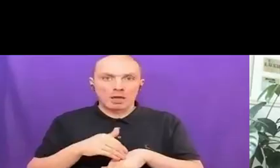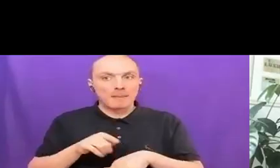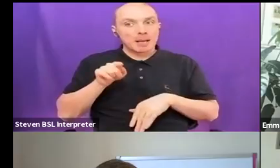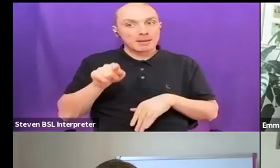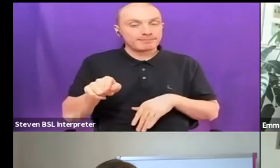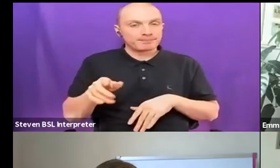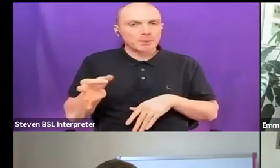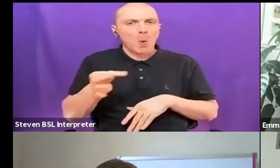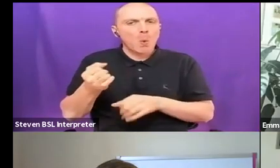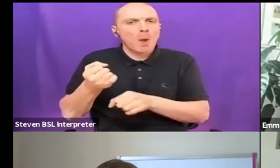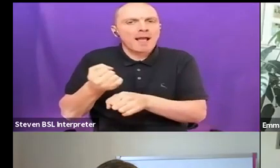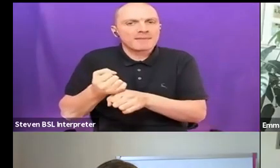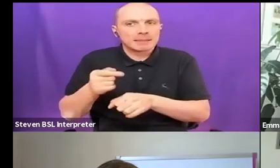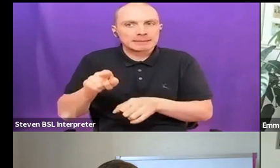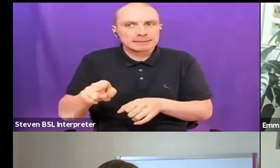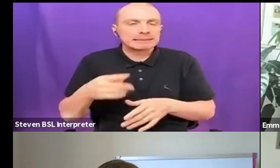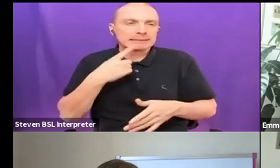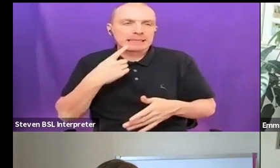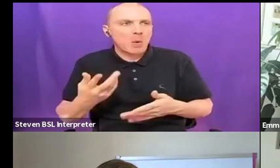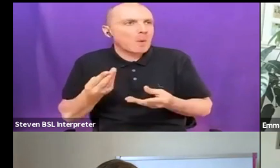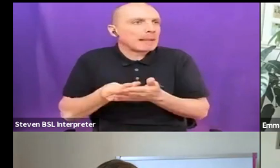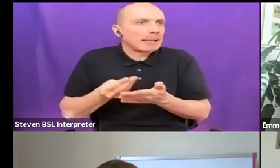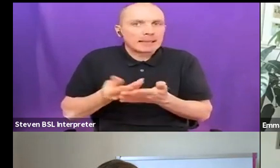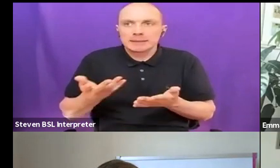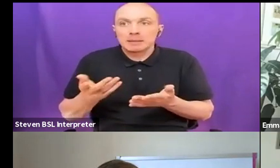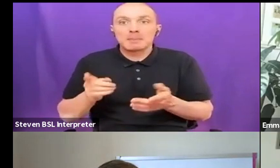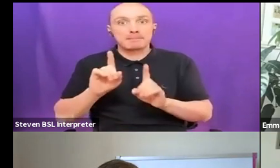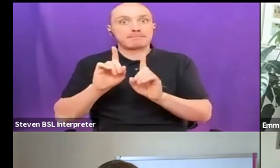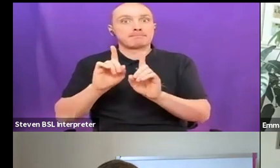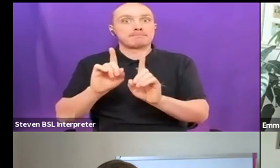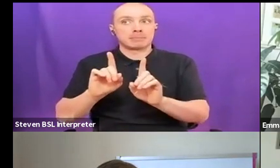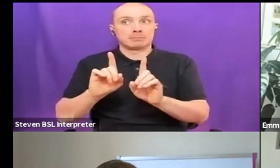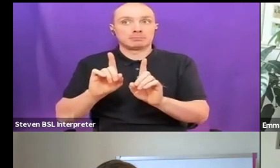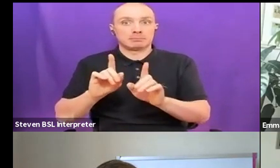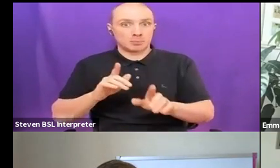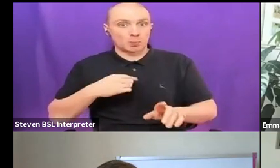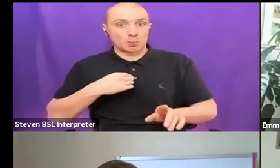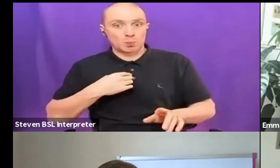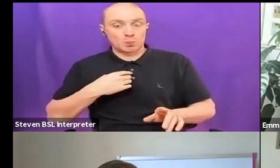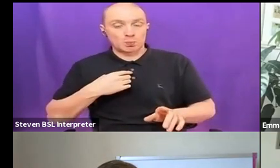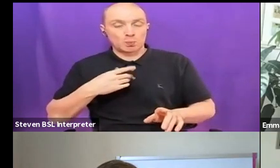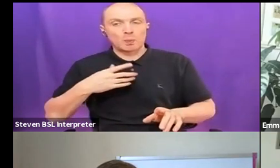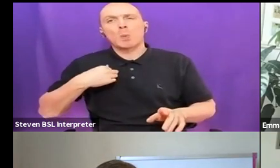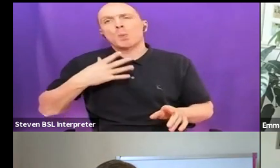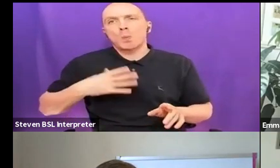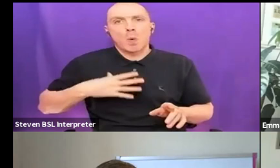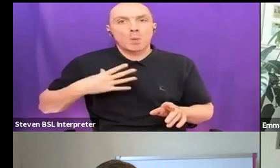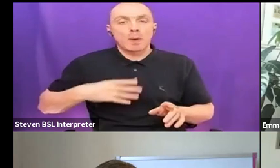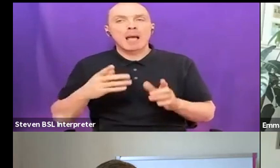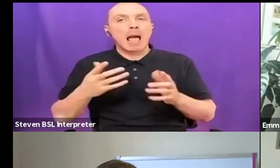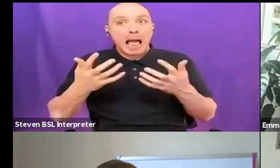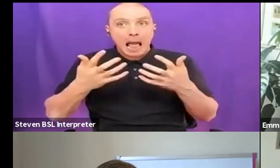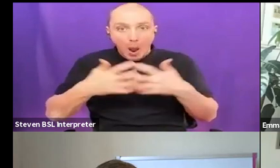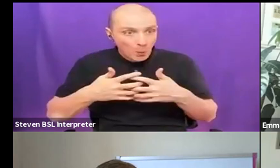about we don't always have the money that we can do what we would like to do in the first instance. So it's about how we work together to try